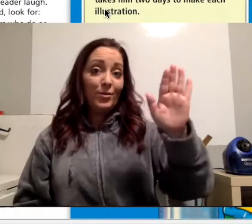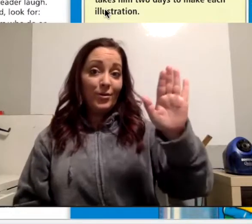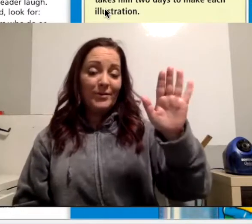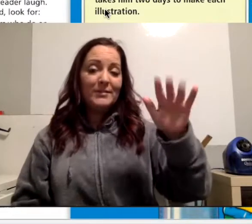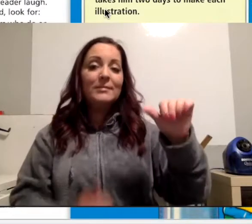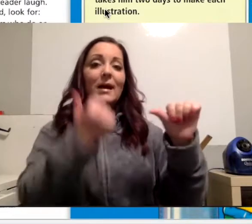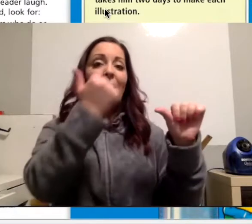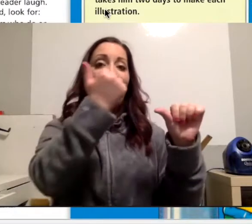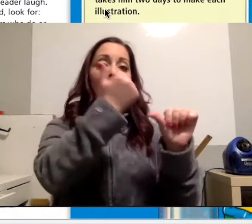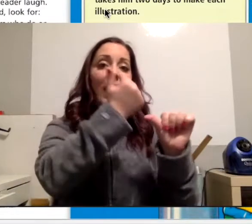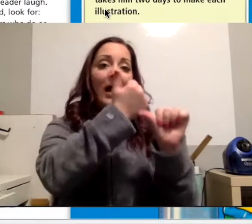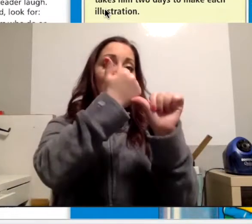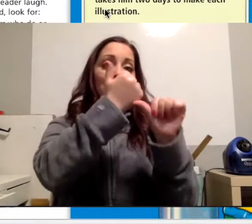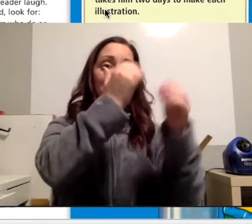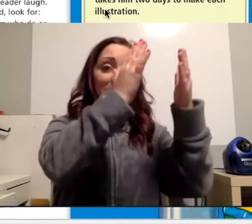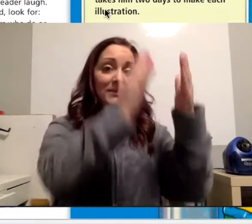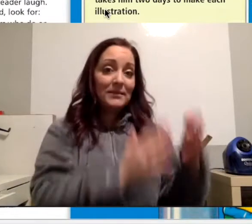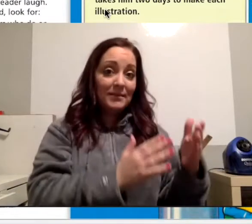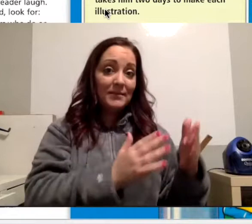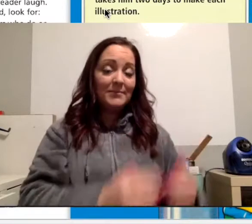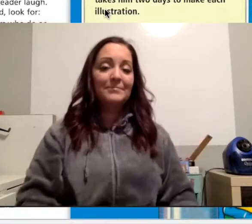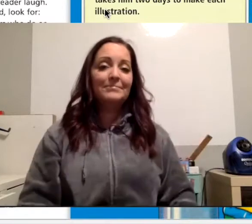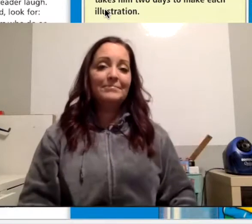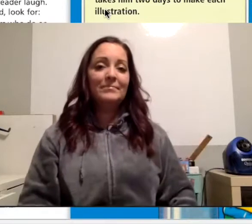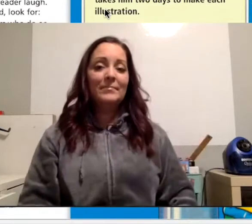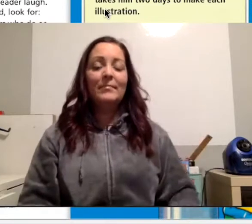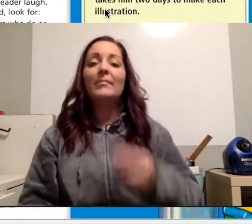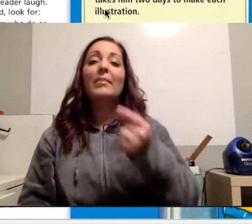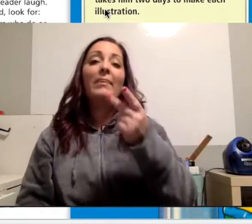Signmaker's Assistant.